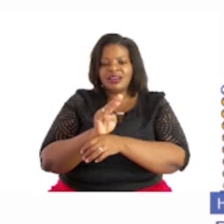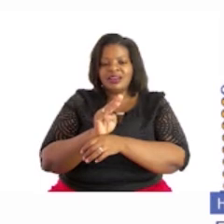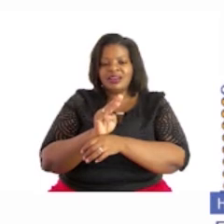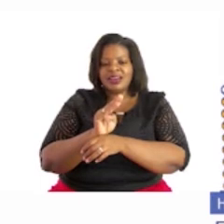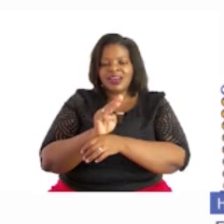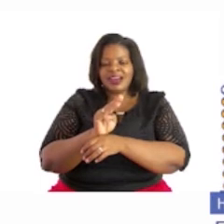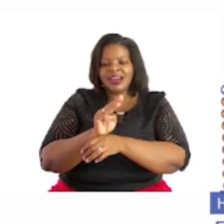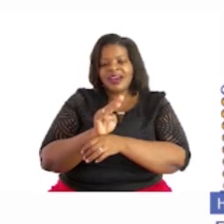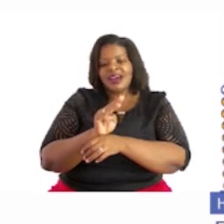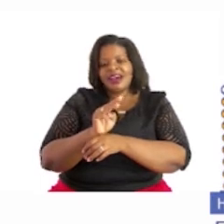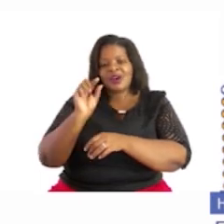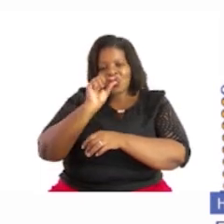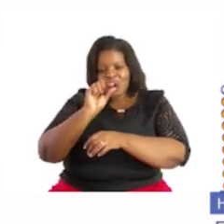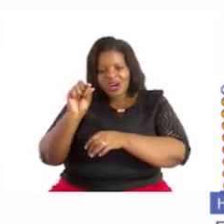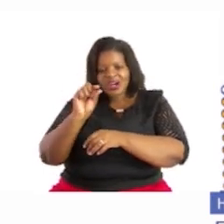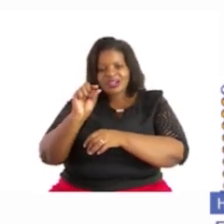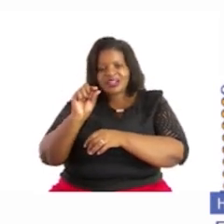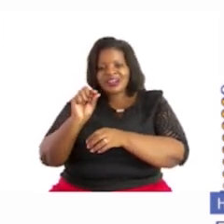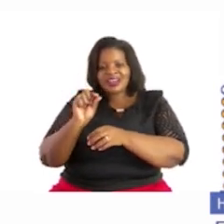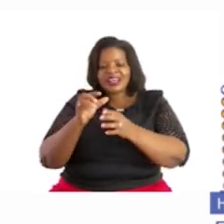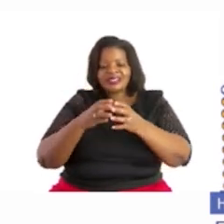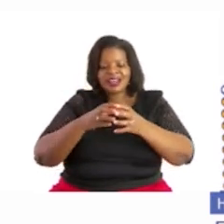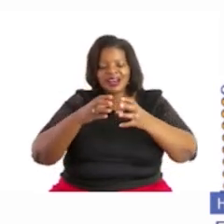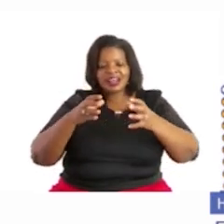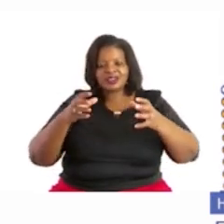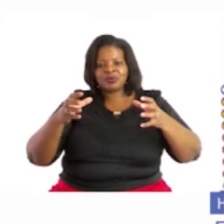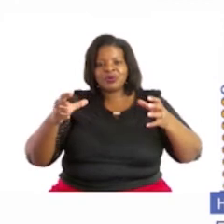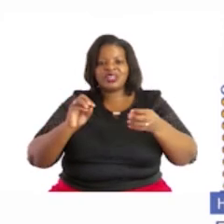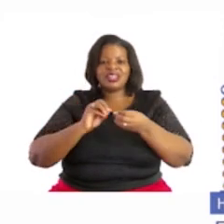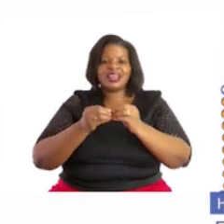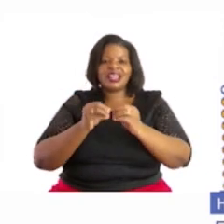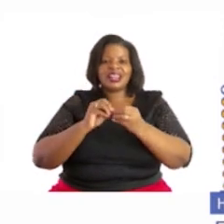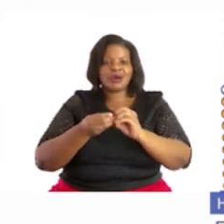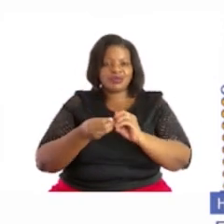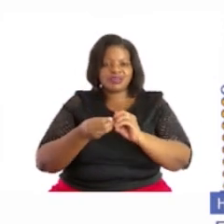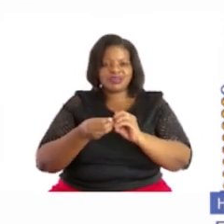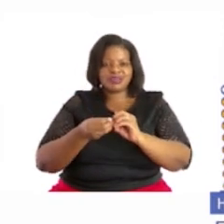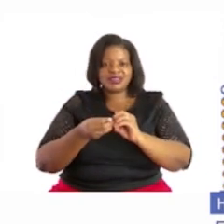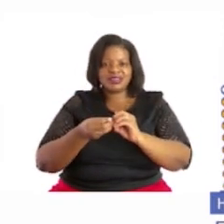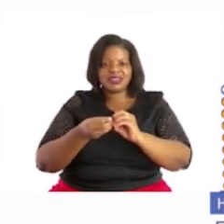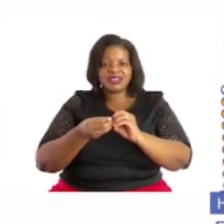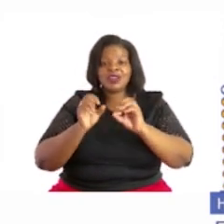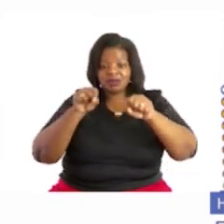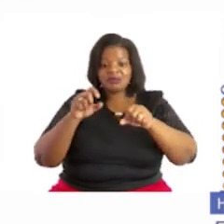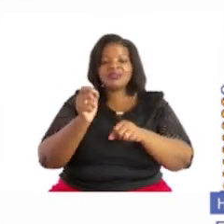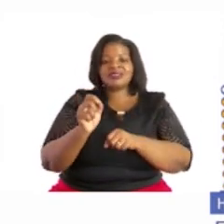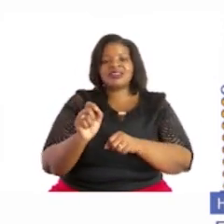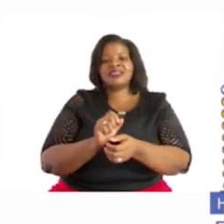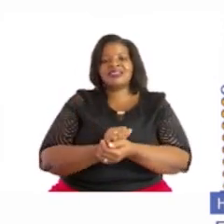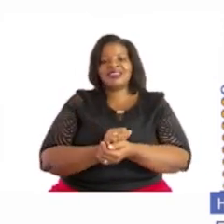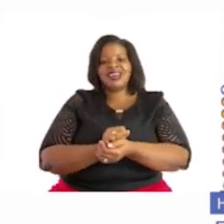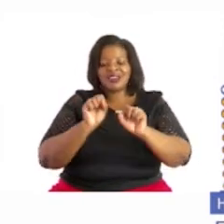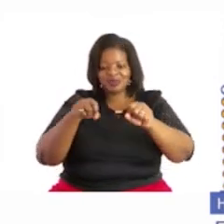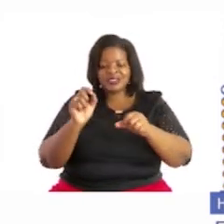terminology is expanded notation, and if you have to write that number in